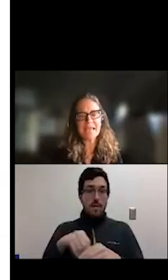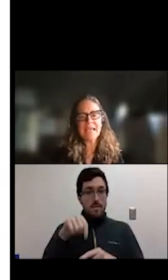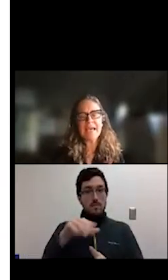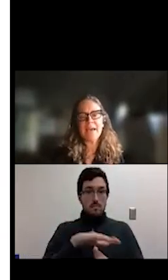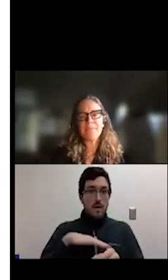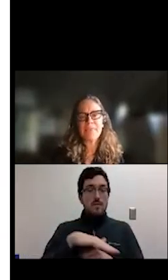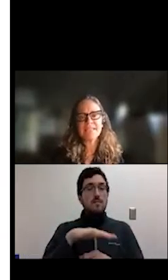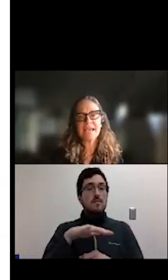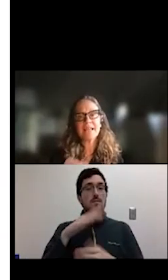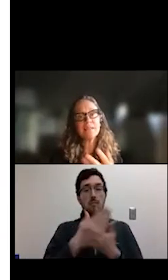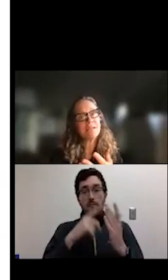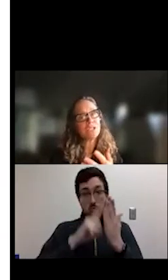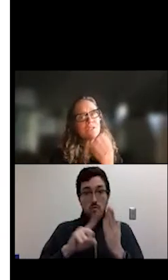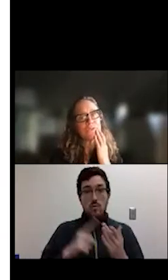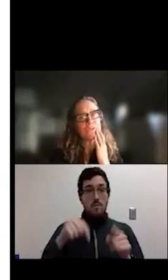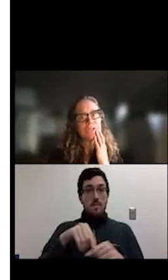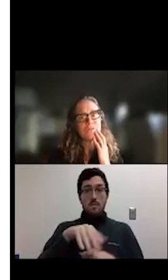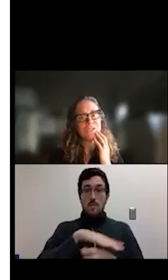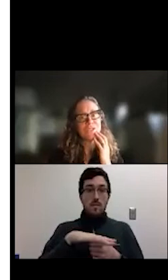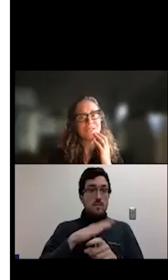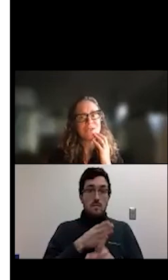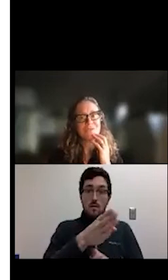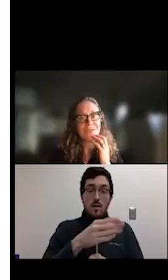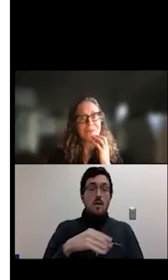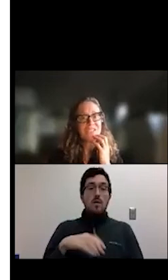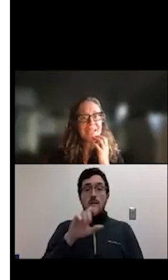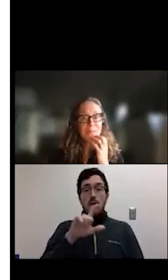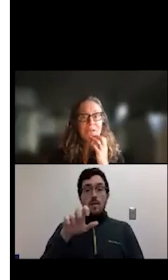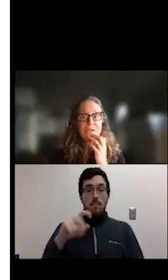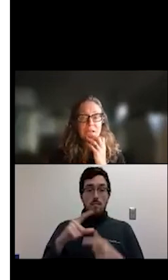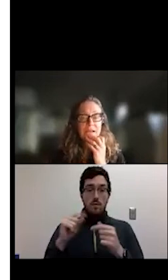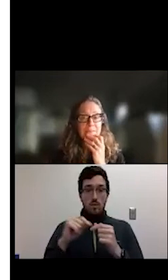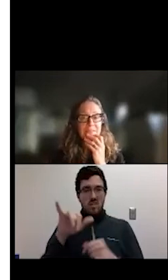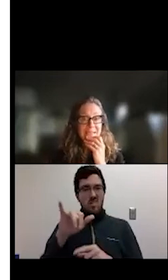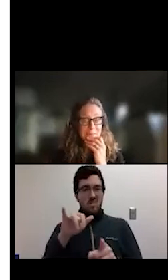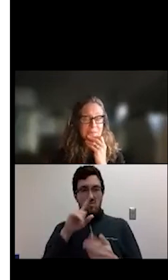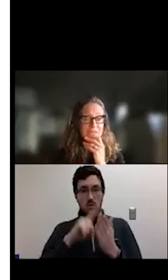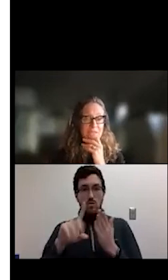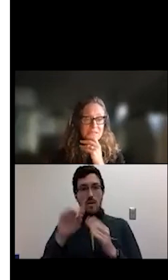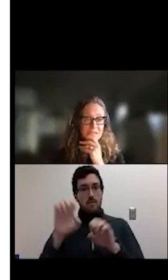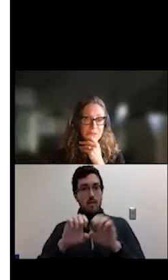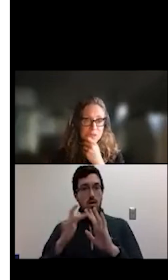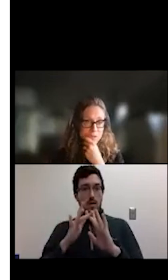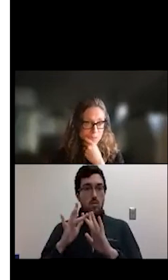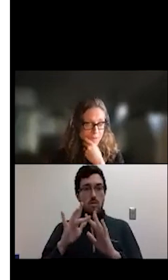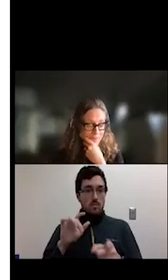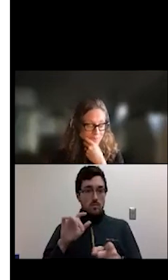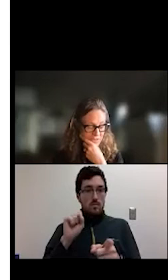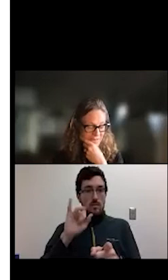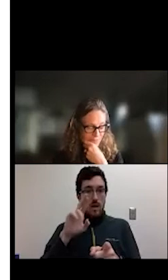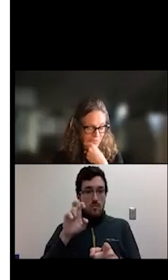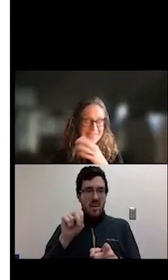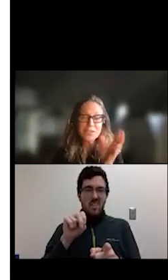in this space. As Ellen mentioned, the Social Interventions Research and Evaluation Network, SIREN, which is